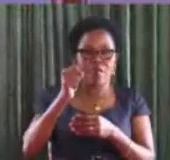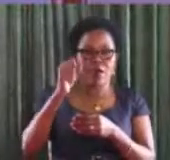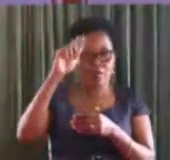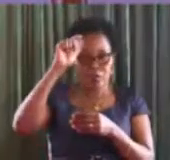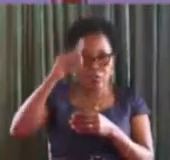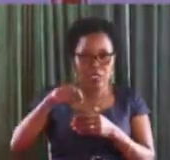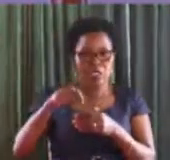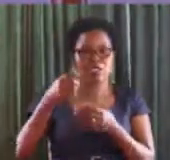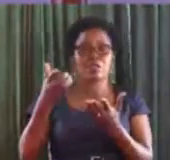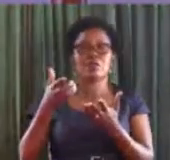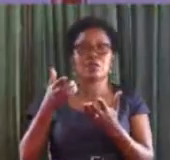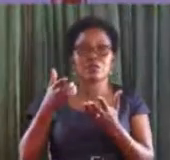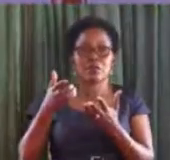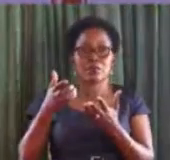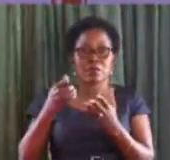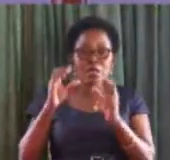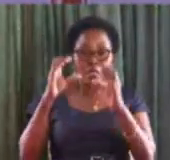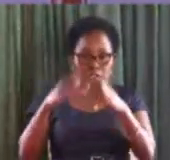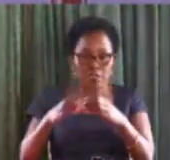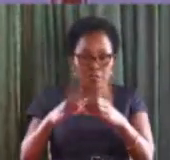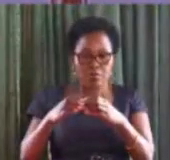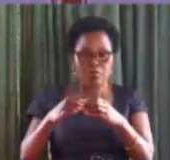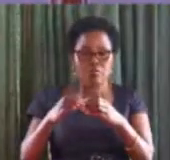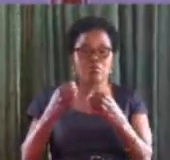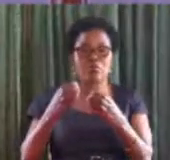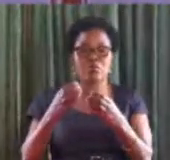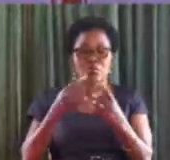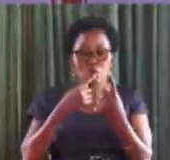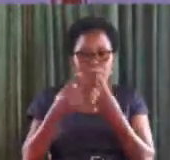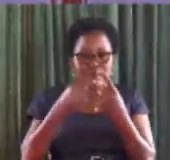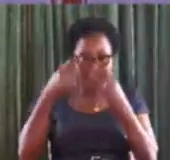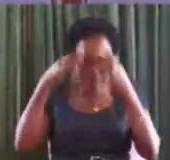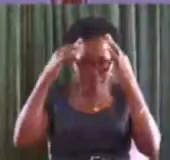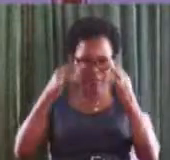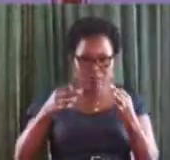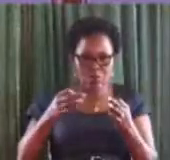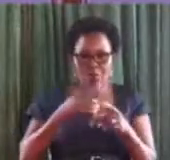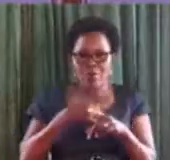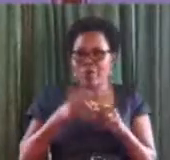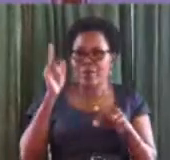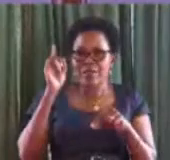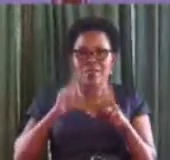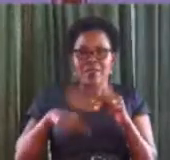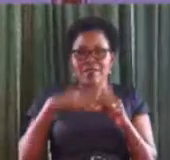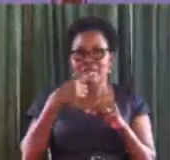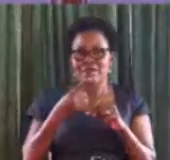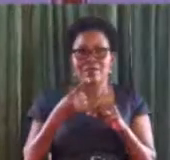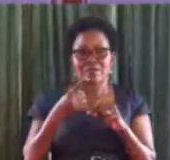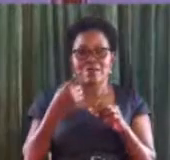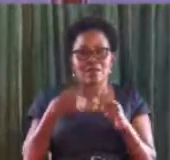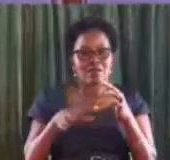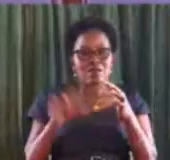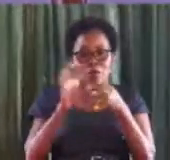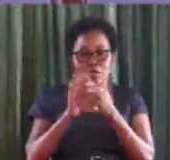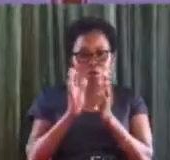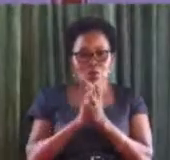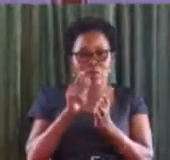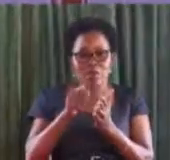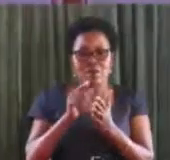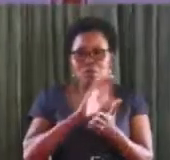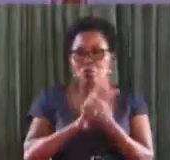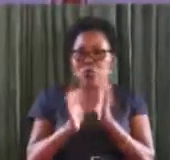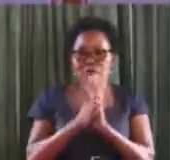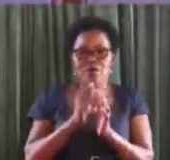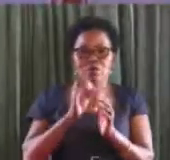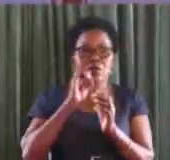conflicting decisions. I really would not say much regarding that without details